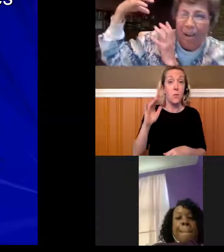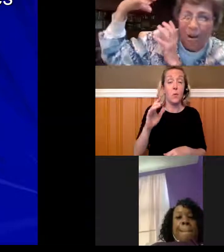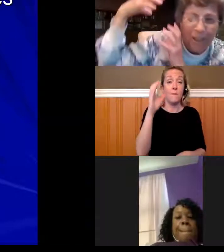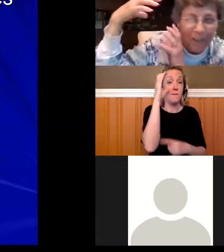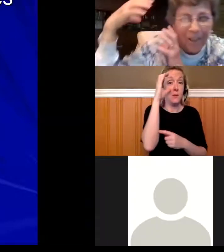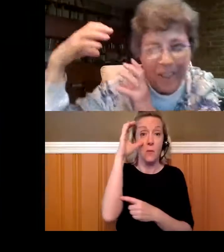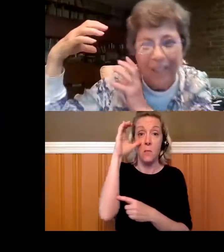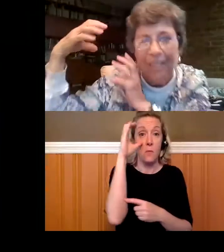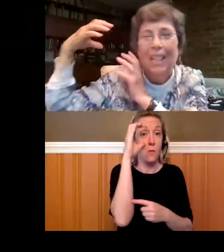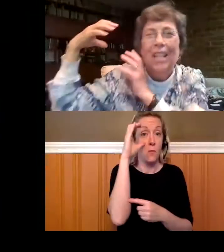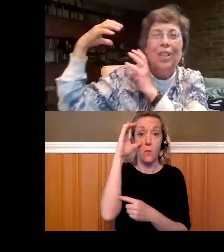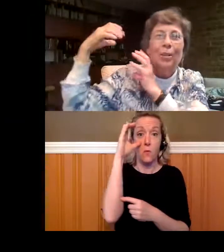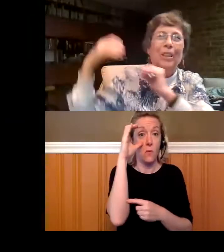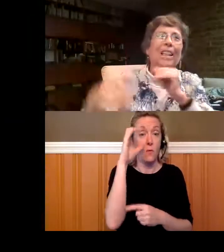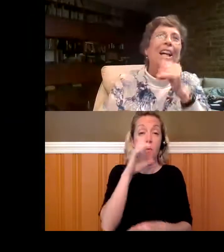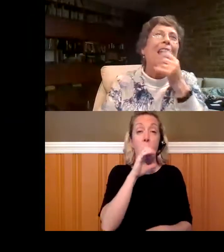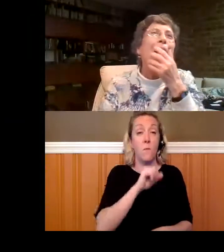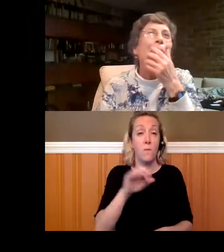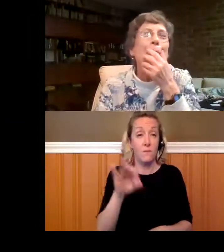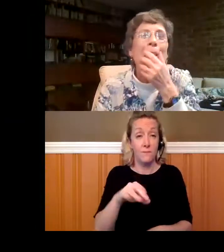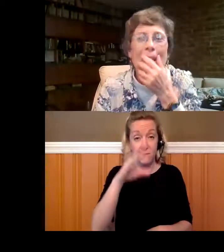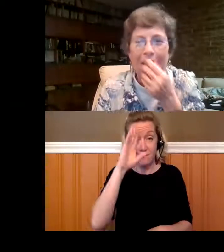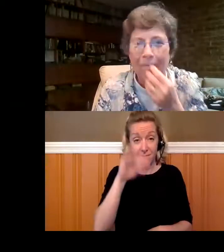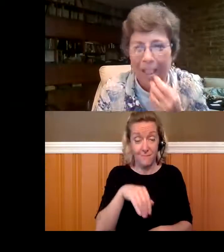on your shoulder and take a